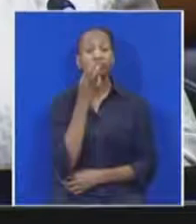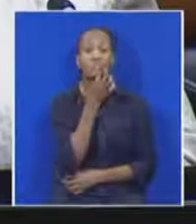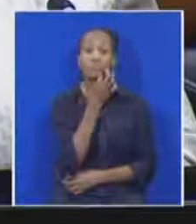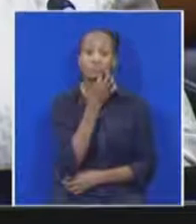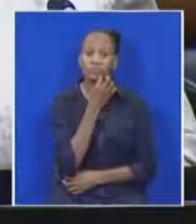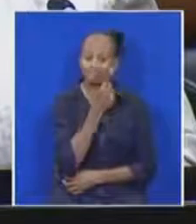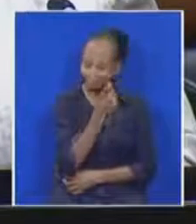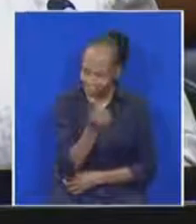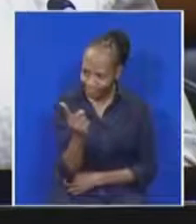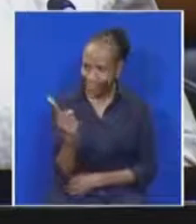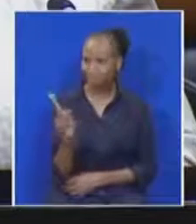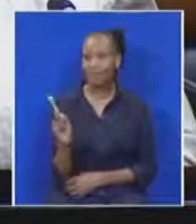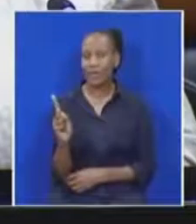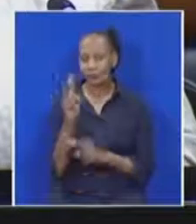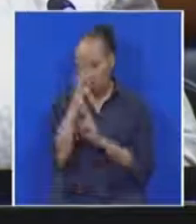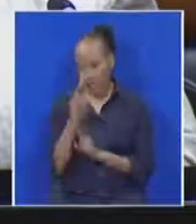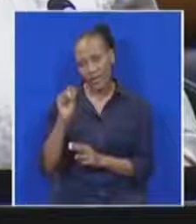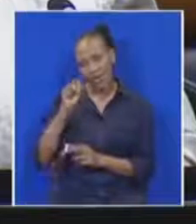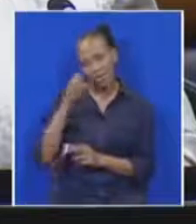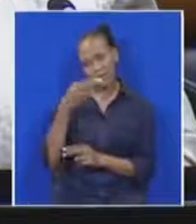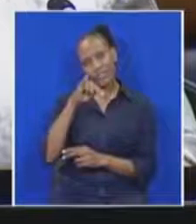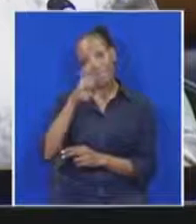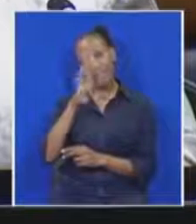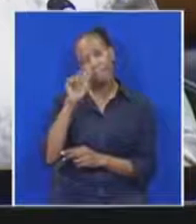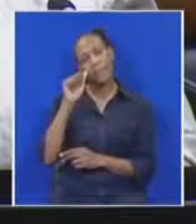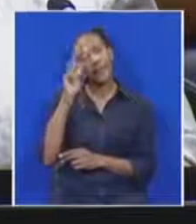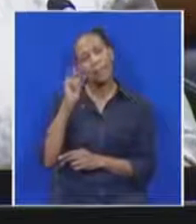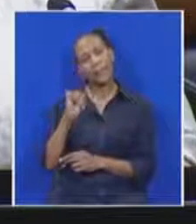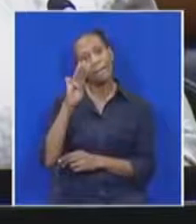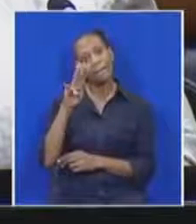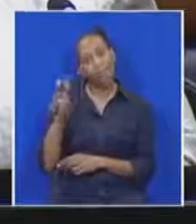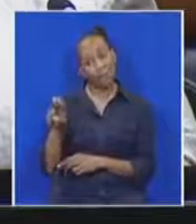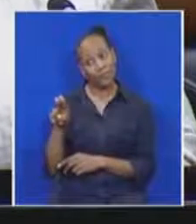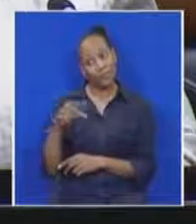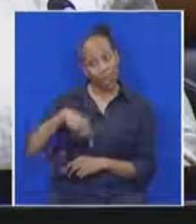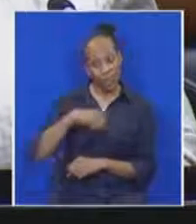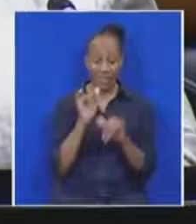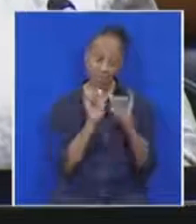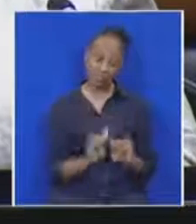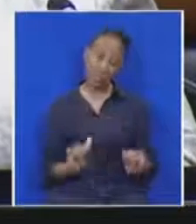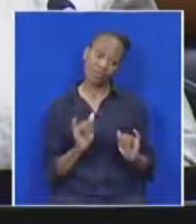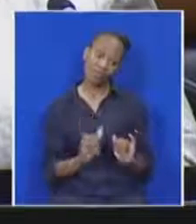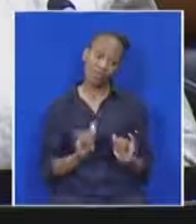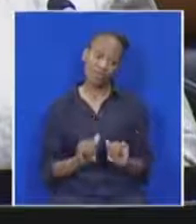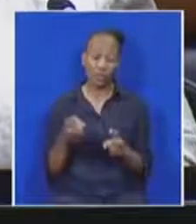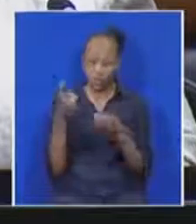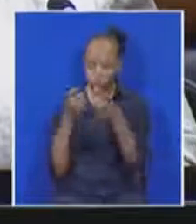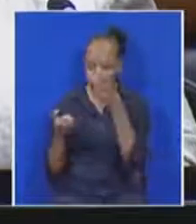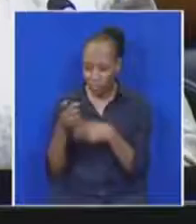to yourselves, Honorable Shibamu, that we are not going to sit here the whole night listening to